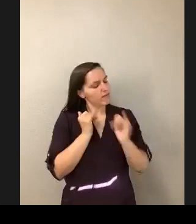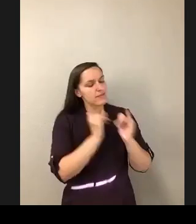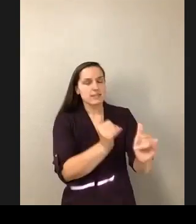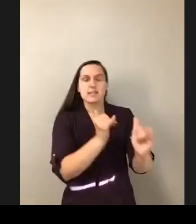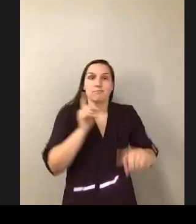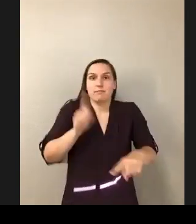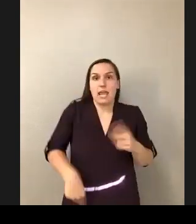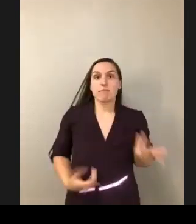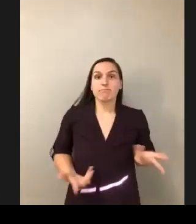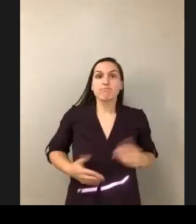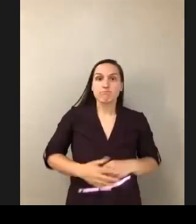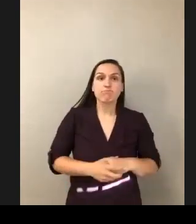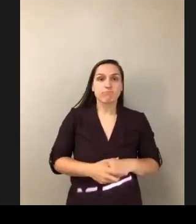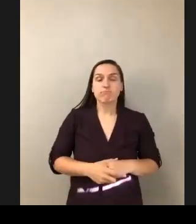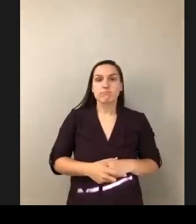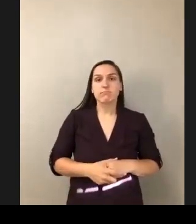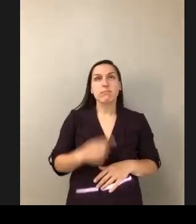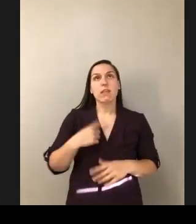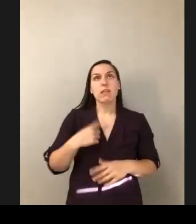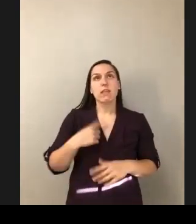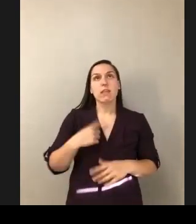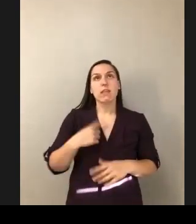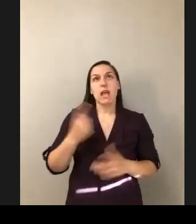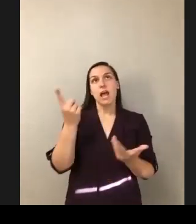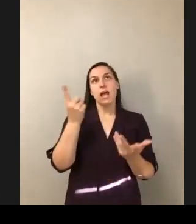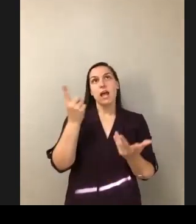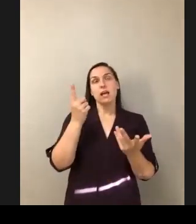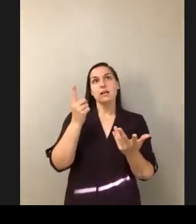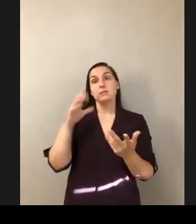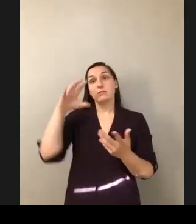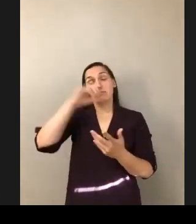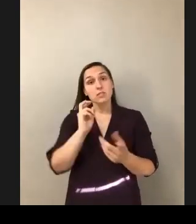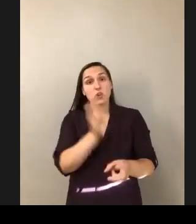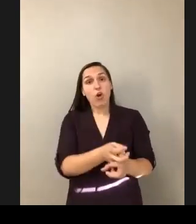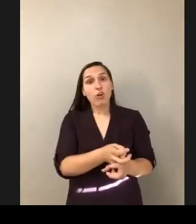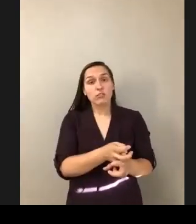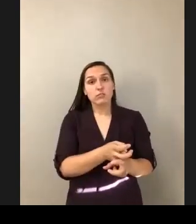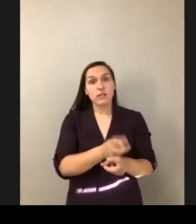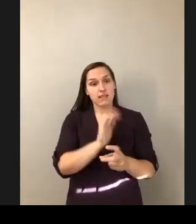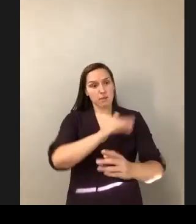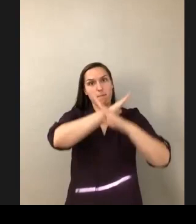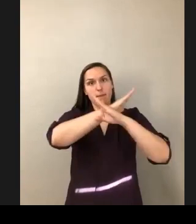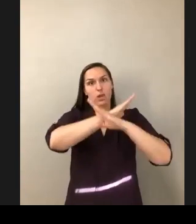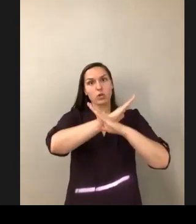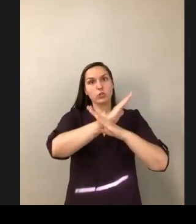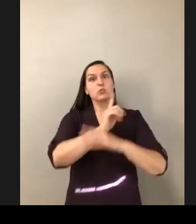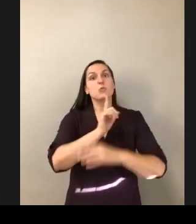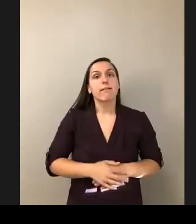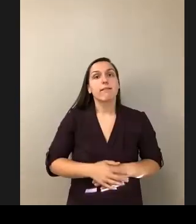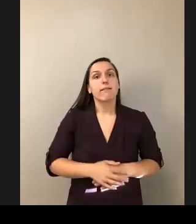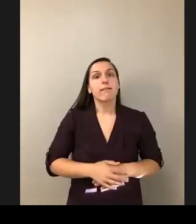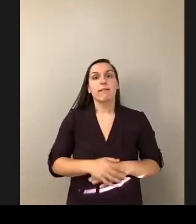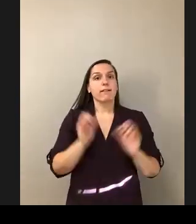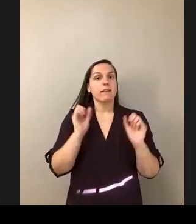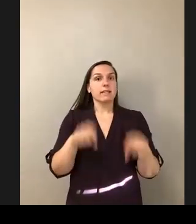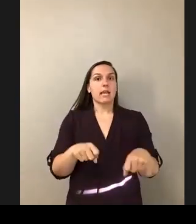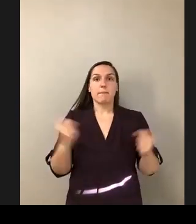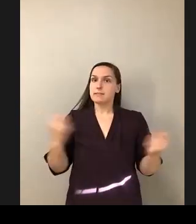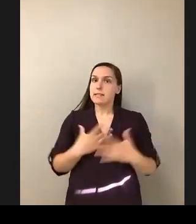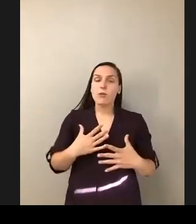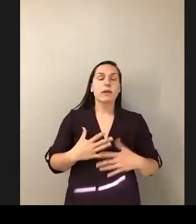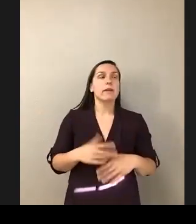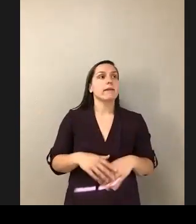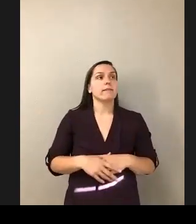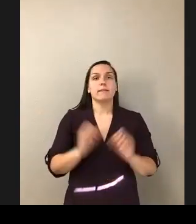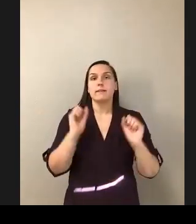I imagine that it's difficult, and I imagine that those barriers are very real and can be very scary and can